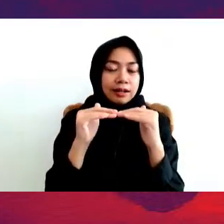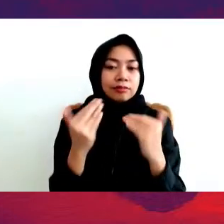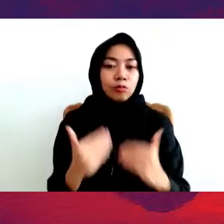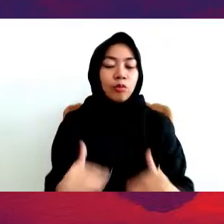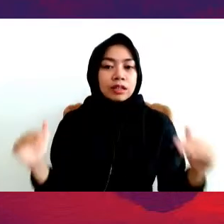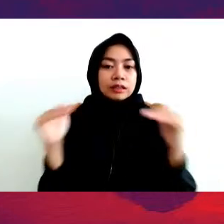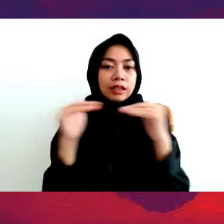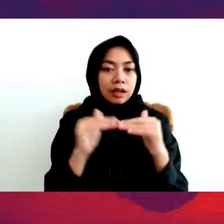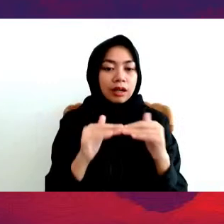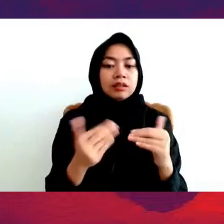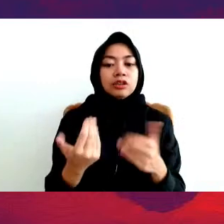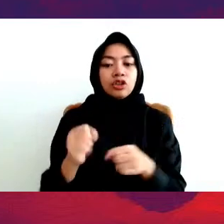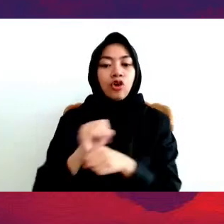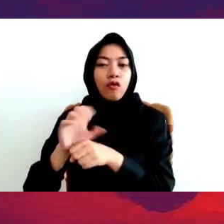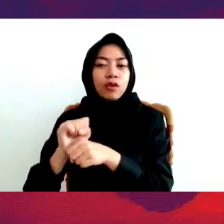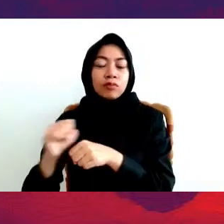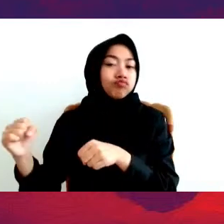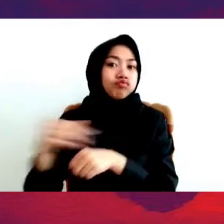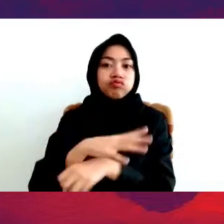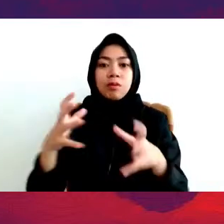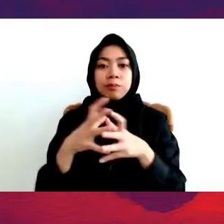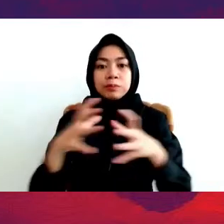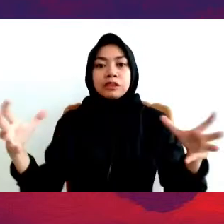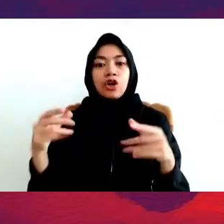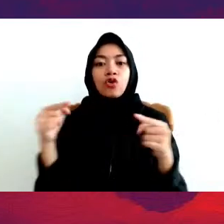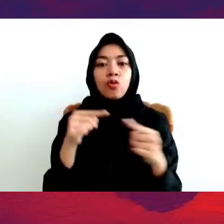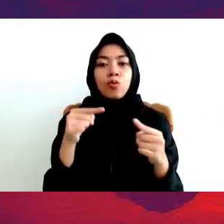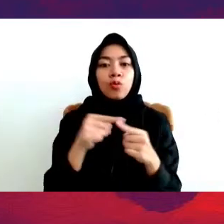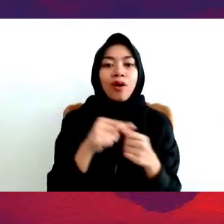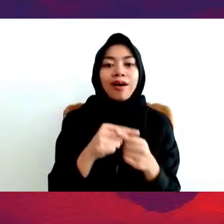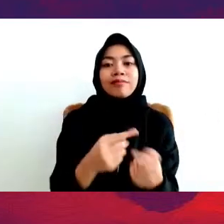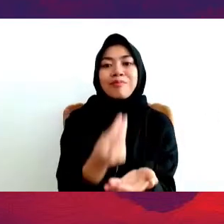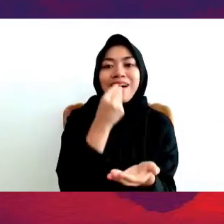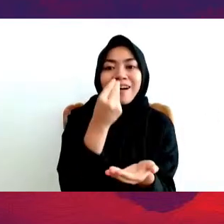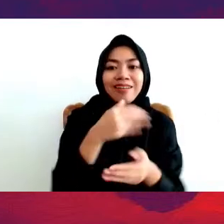toll impact in terms of food insecurity.